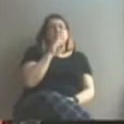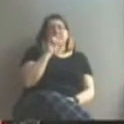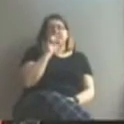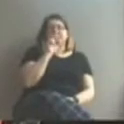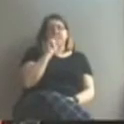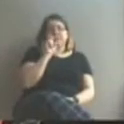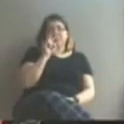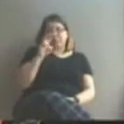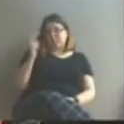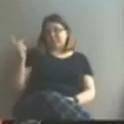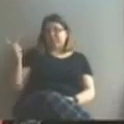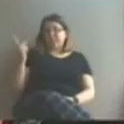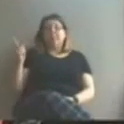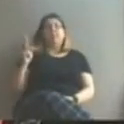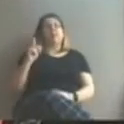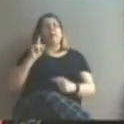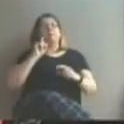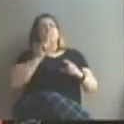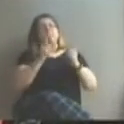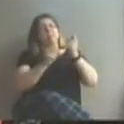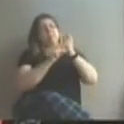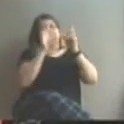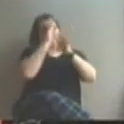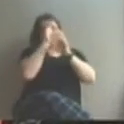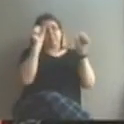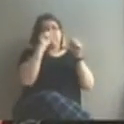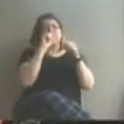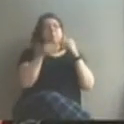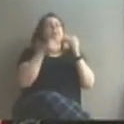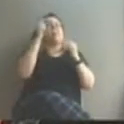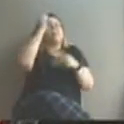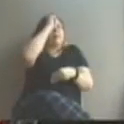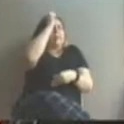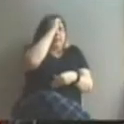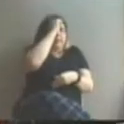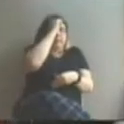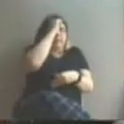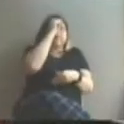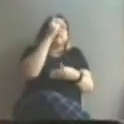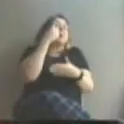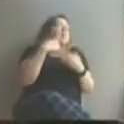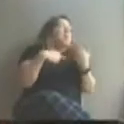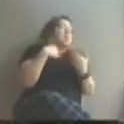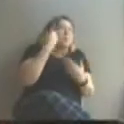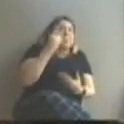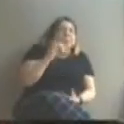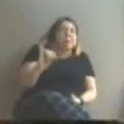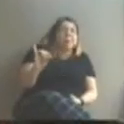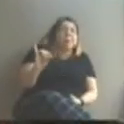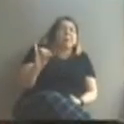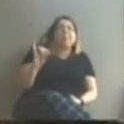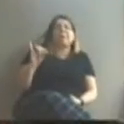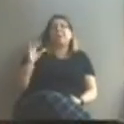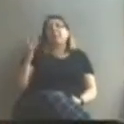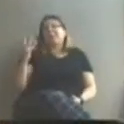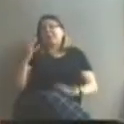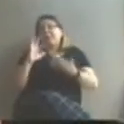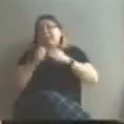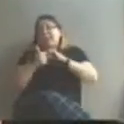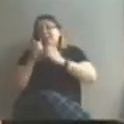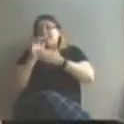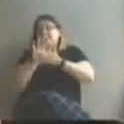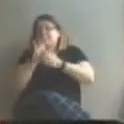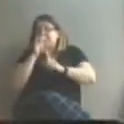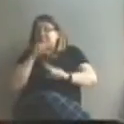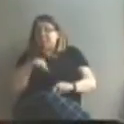myself talked with assistant superintendents around the theory behind this, just around what do you think this would look like? How do you think the schools